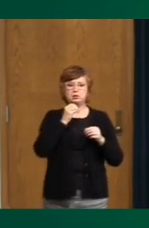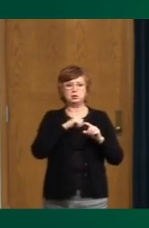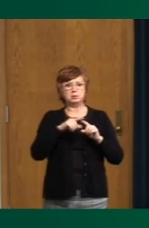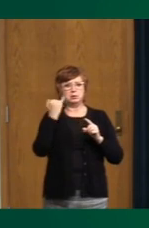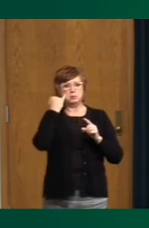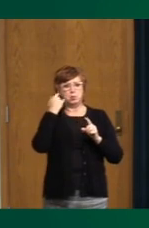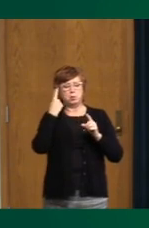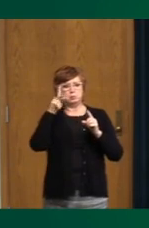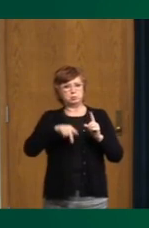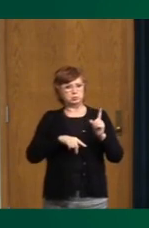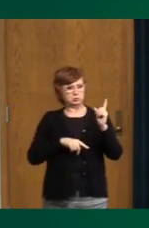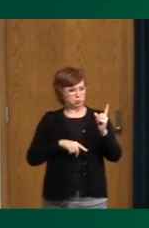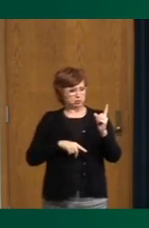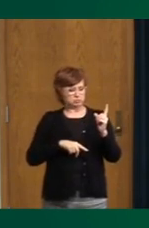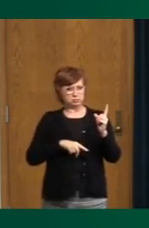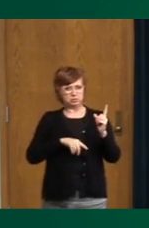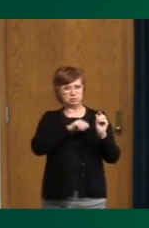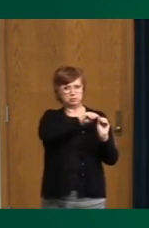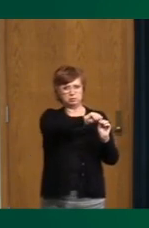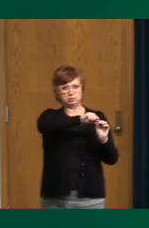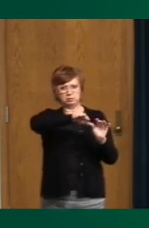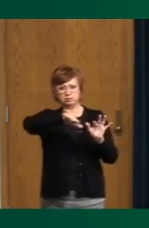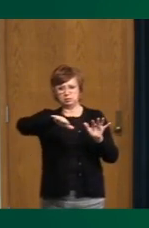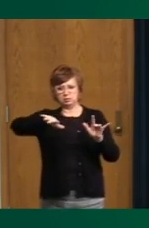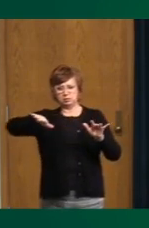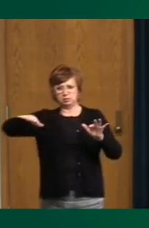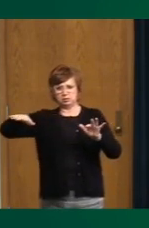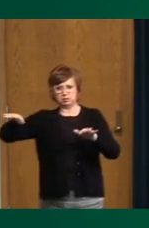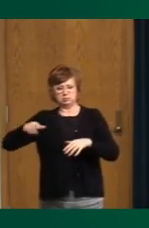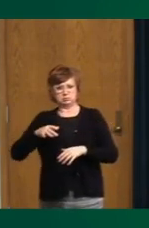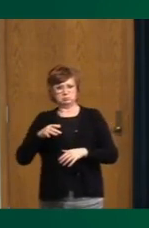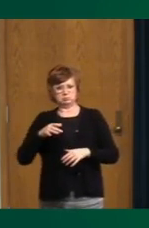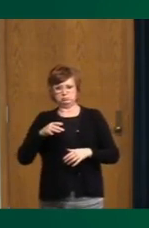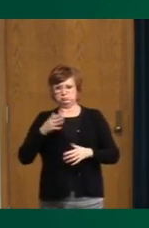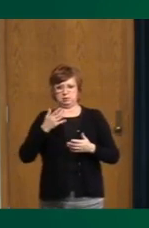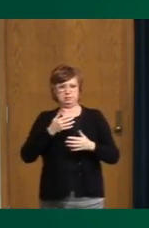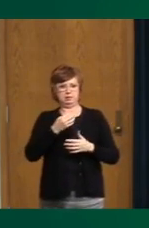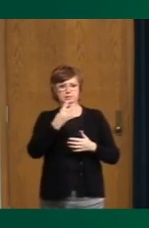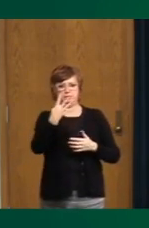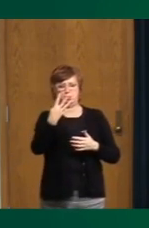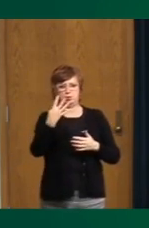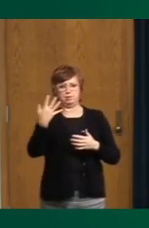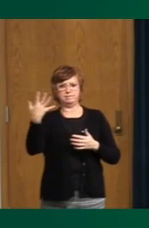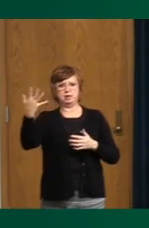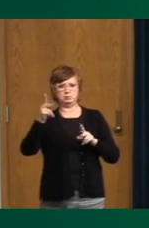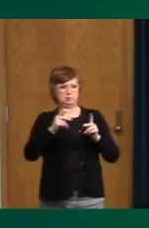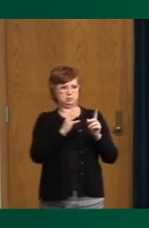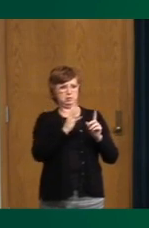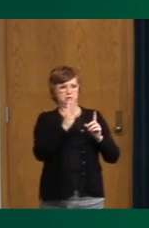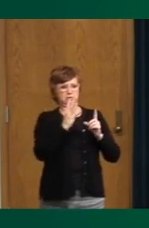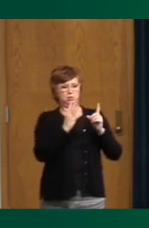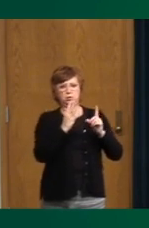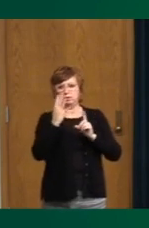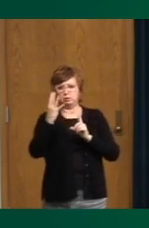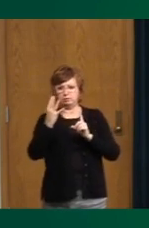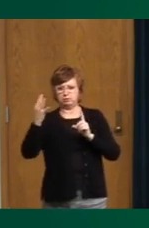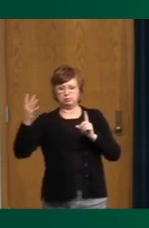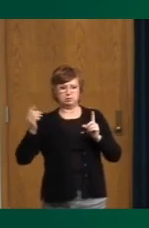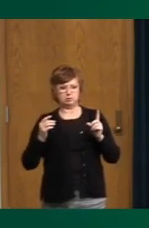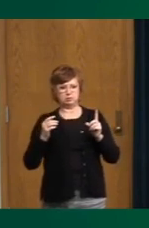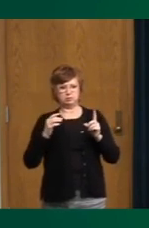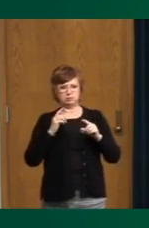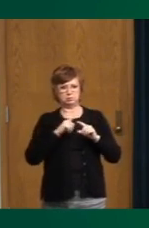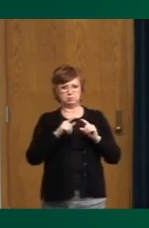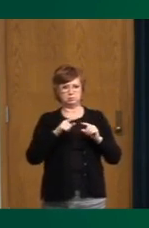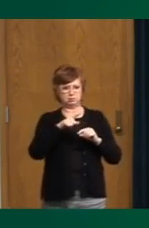that could have COVID. And no one did anything wrong in this instance. It's just the chance of that happening today is